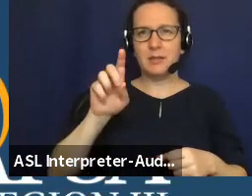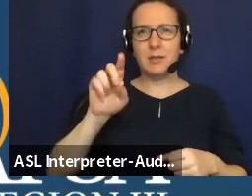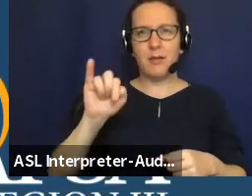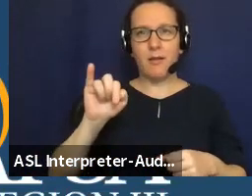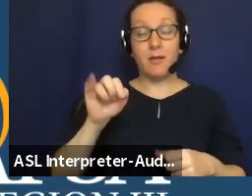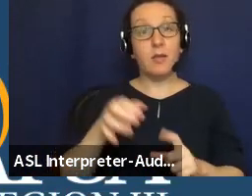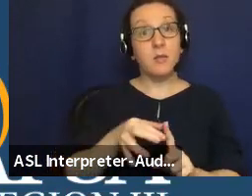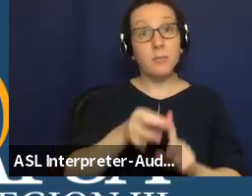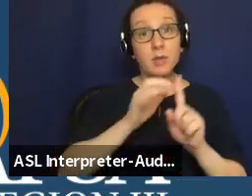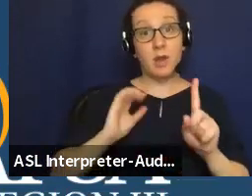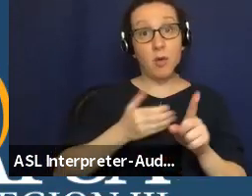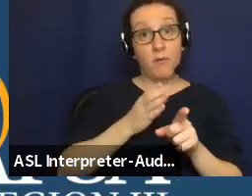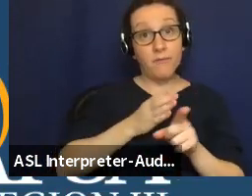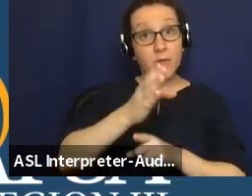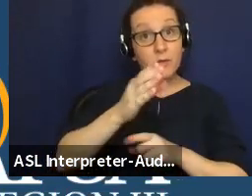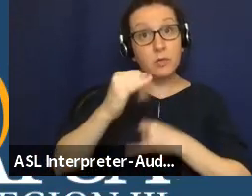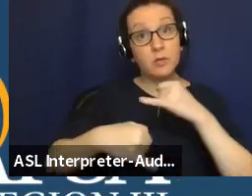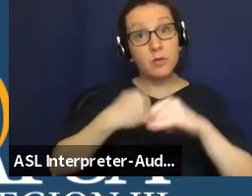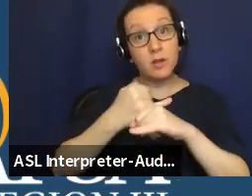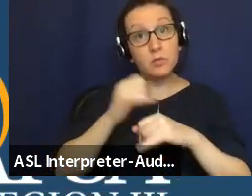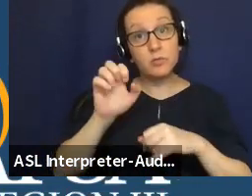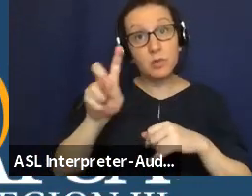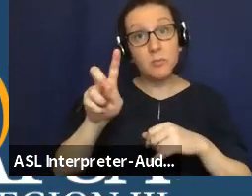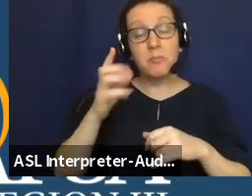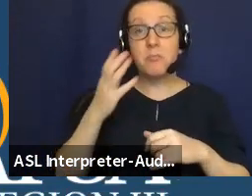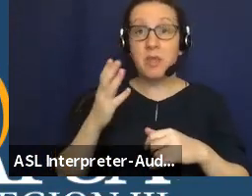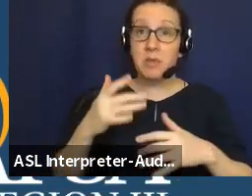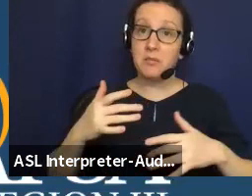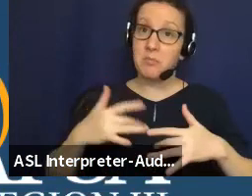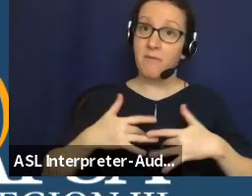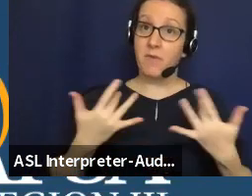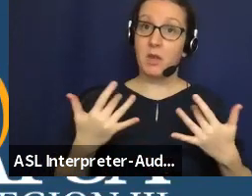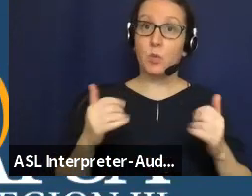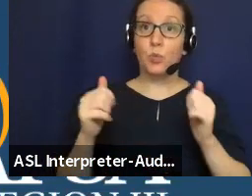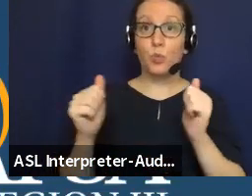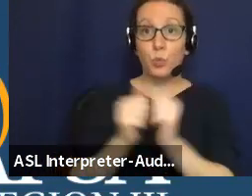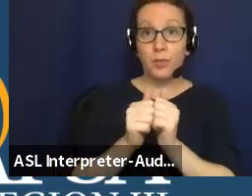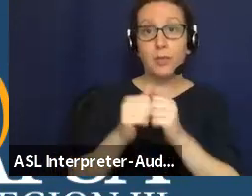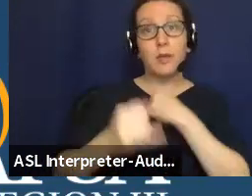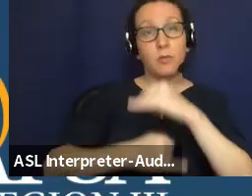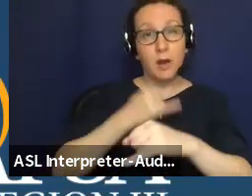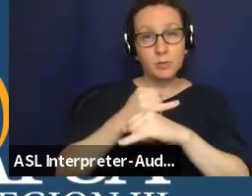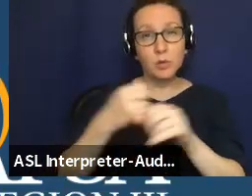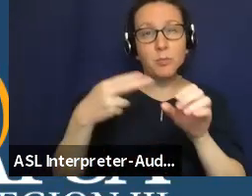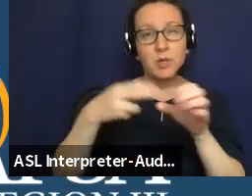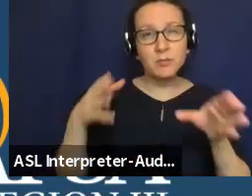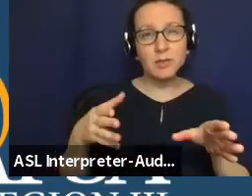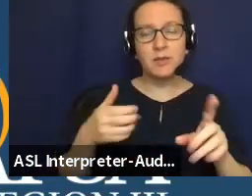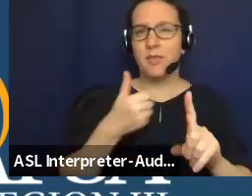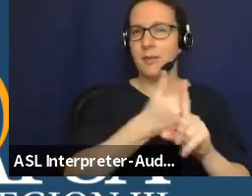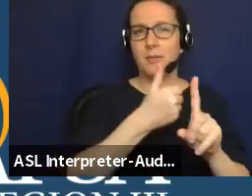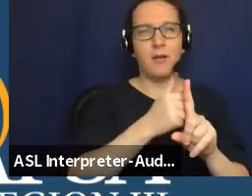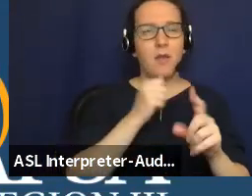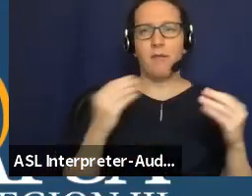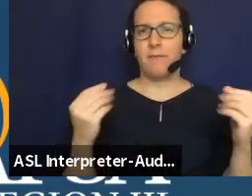of international education, you might have an event with international participants who may not be fluent in